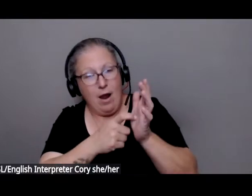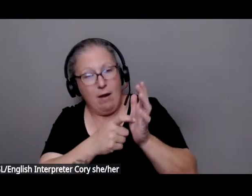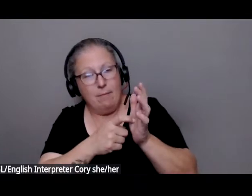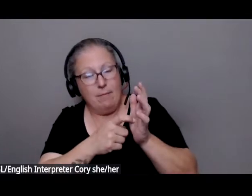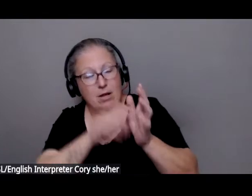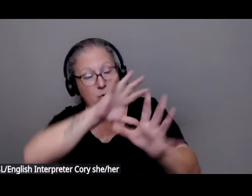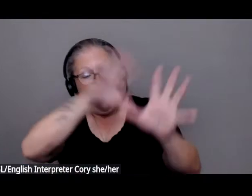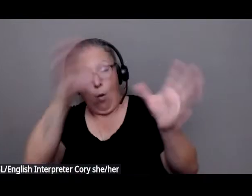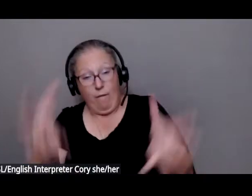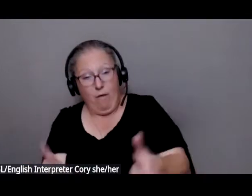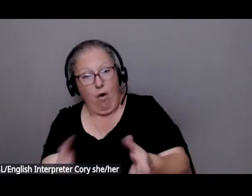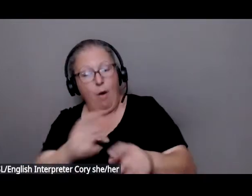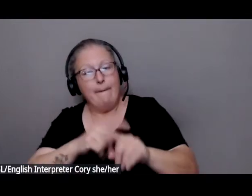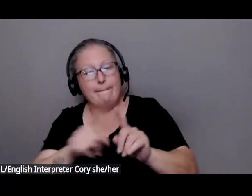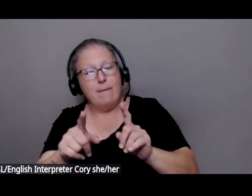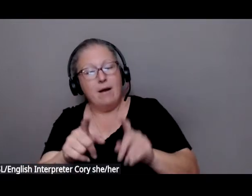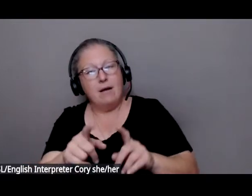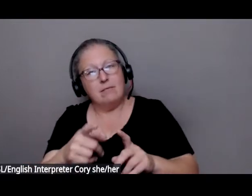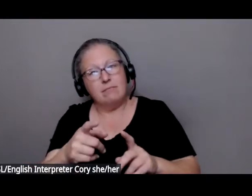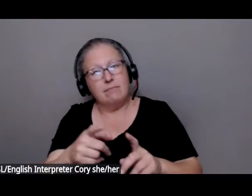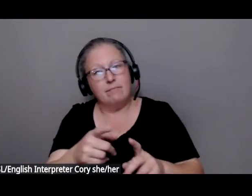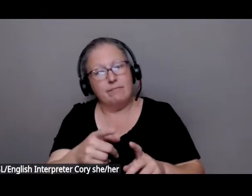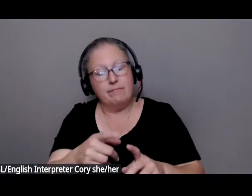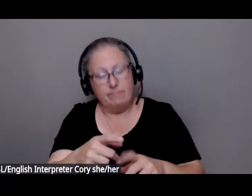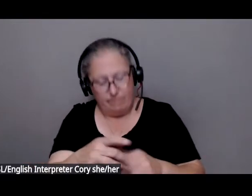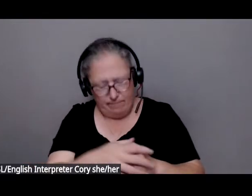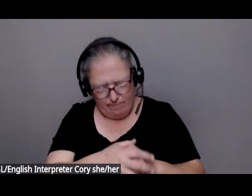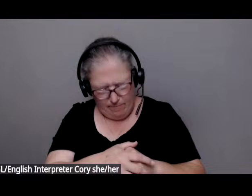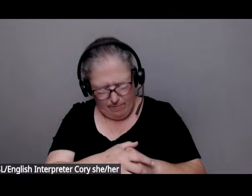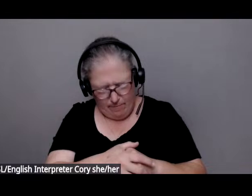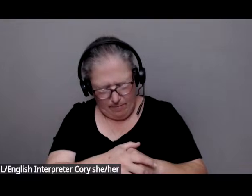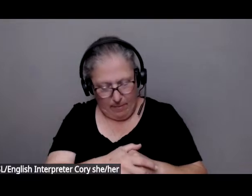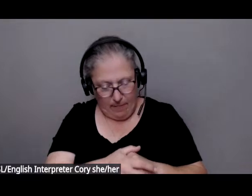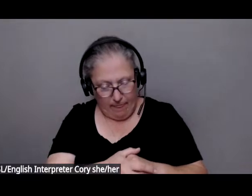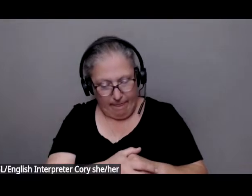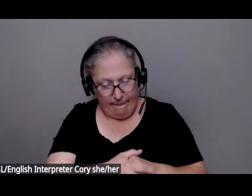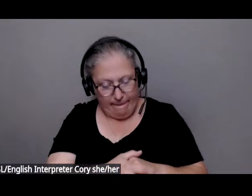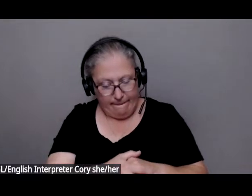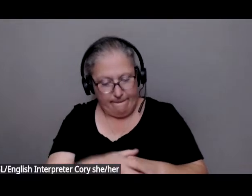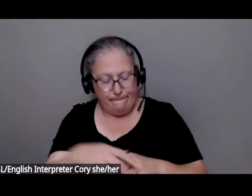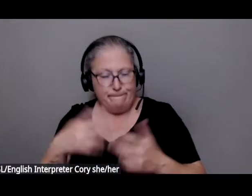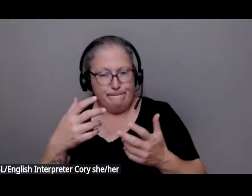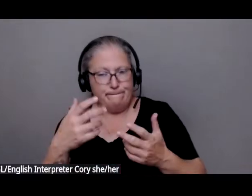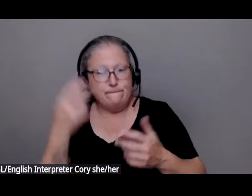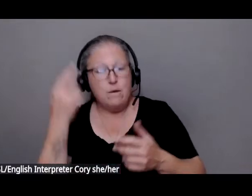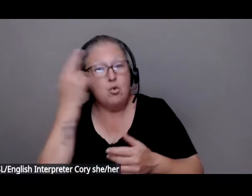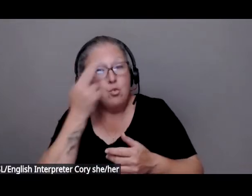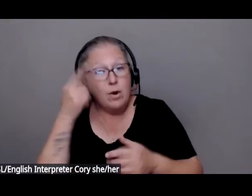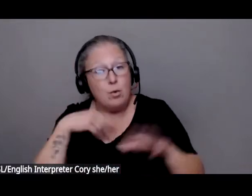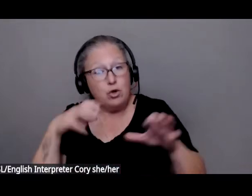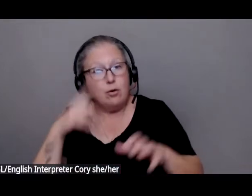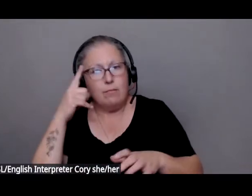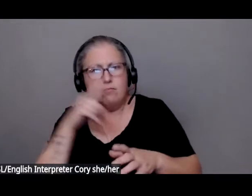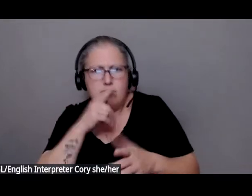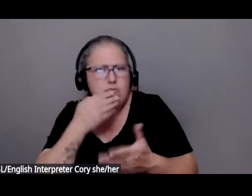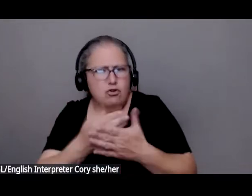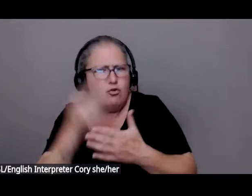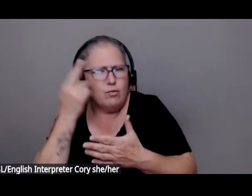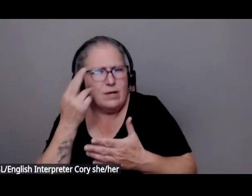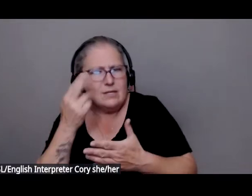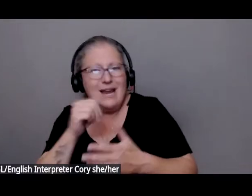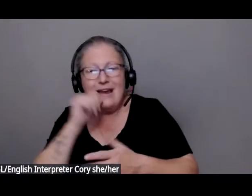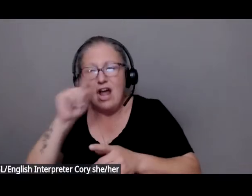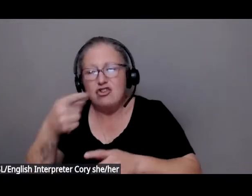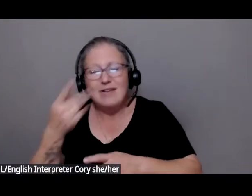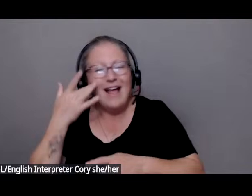overall, but I think the interest, the reason why we're doing it is very good. And I think not only just the state of California, but what we're doing.